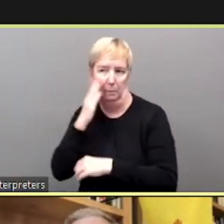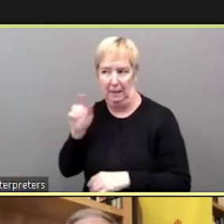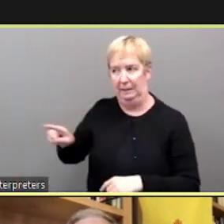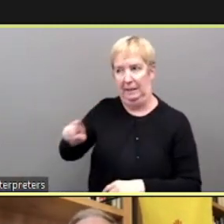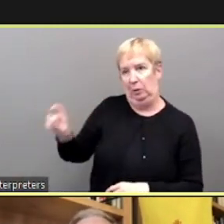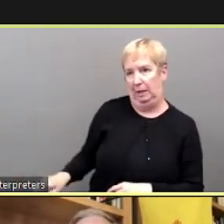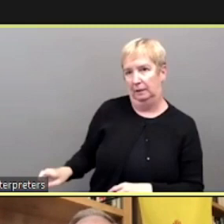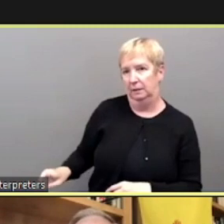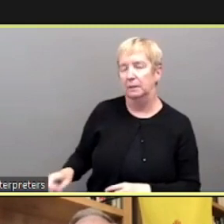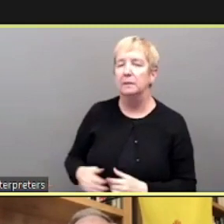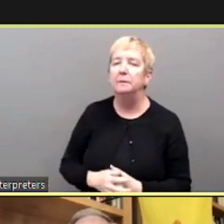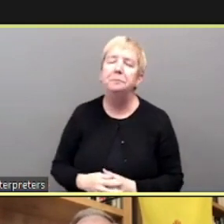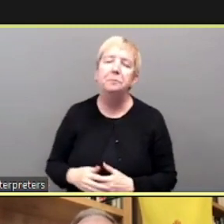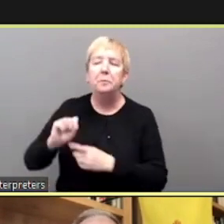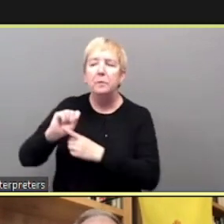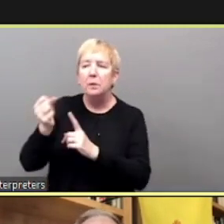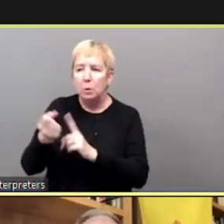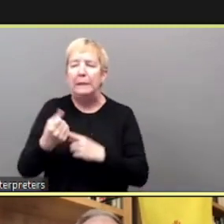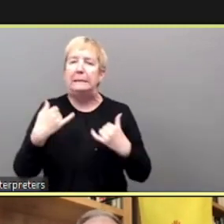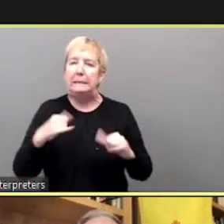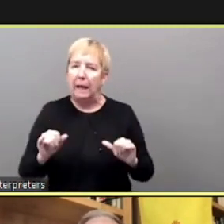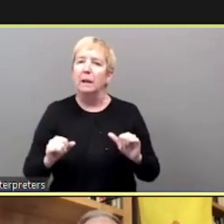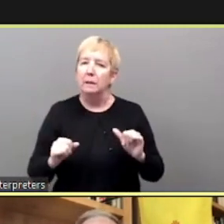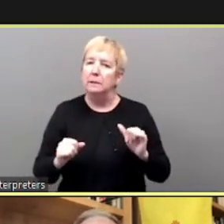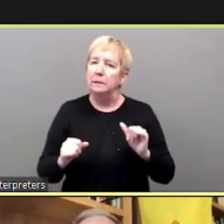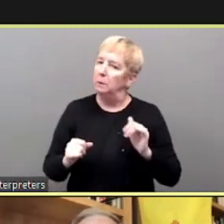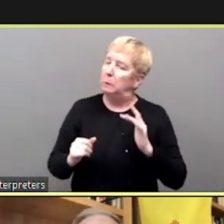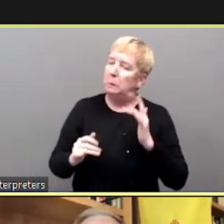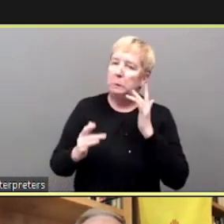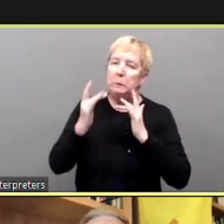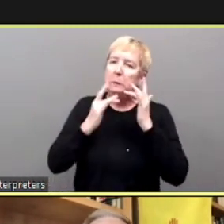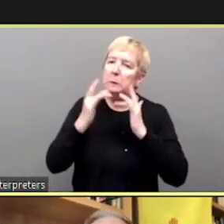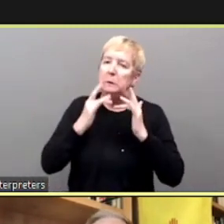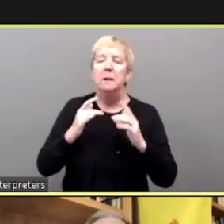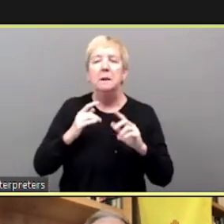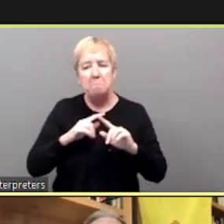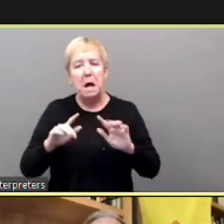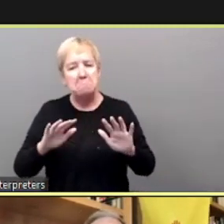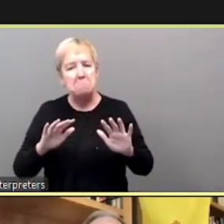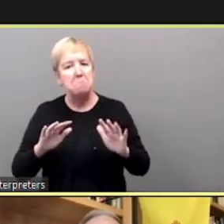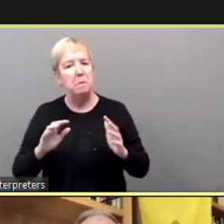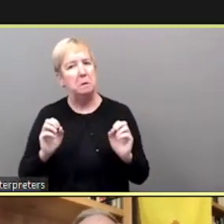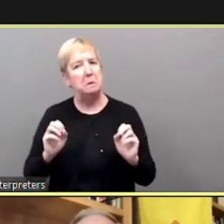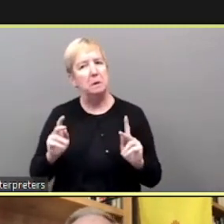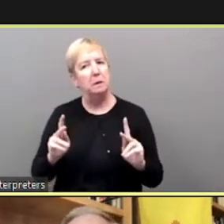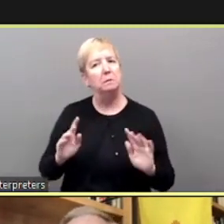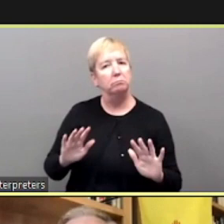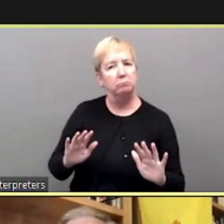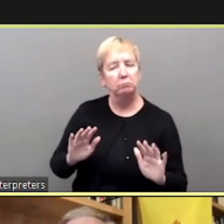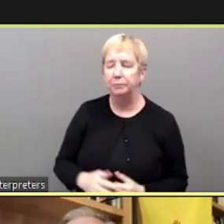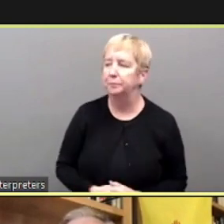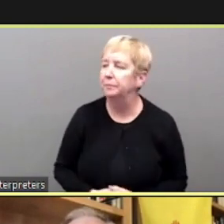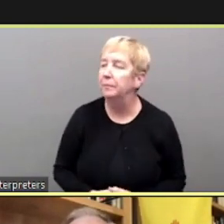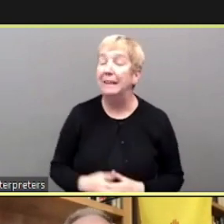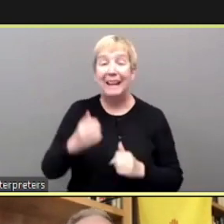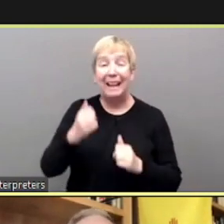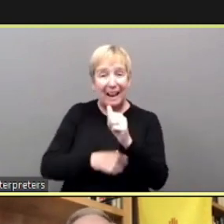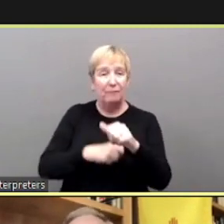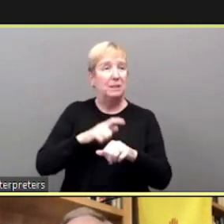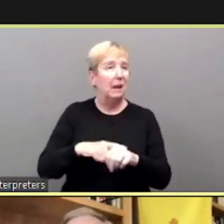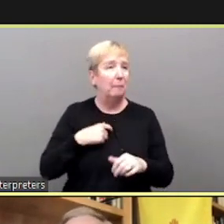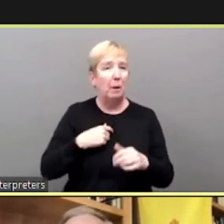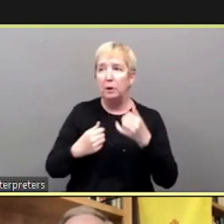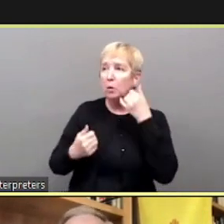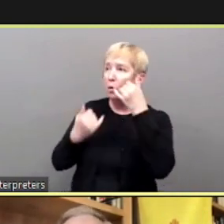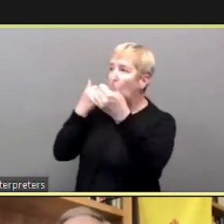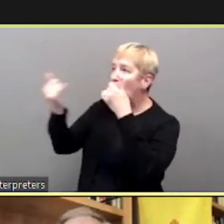tight, a little bit of breathing room, but as I will tell you at the end, every time I talk to hospital people, anybody